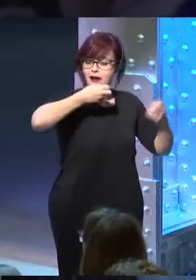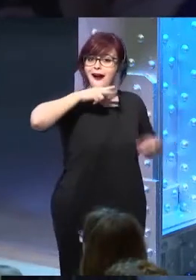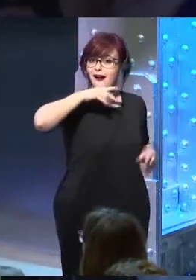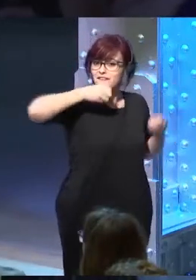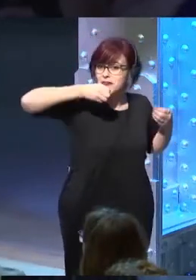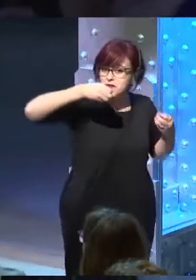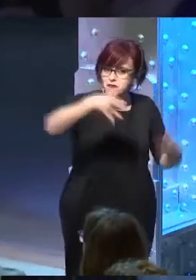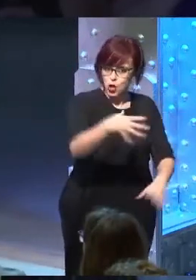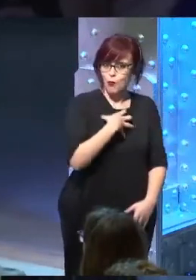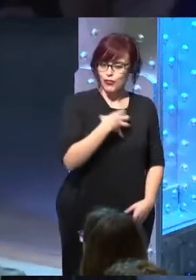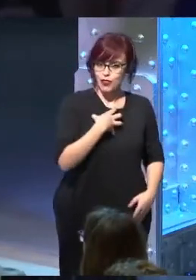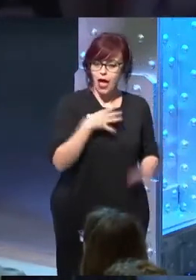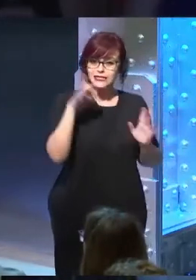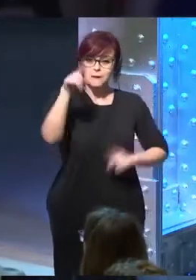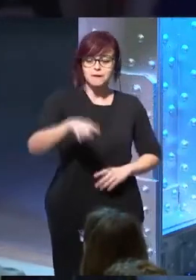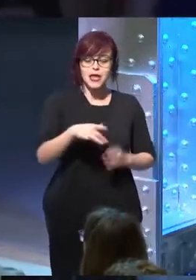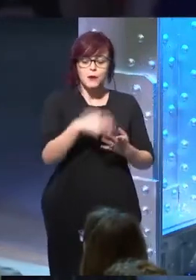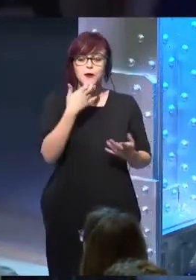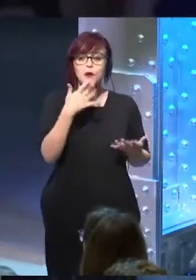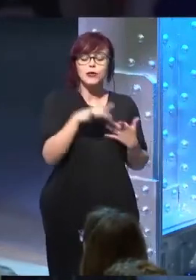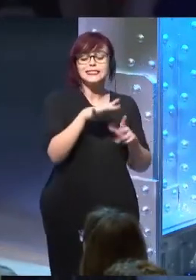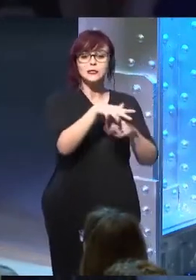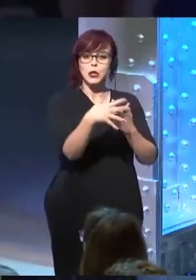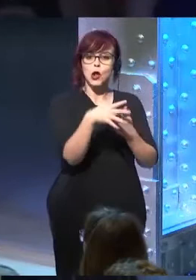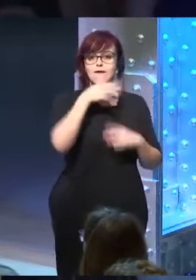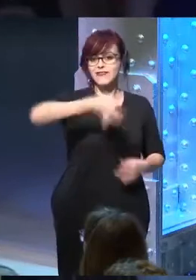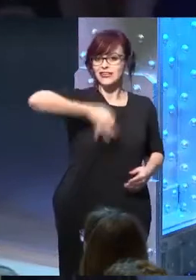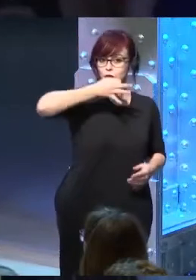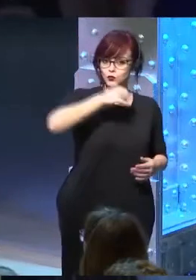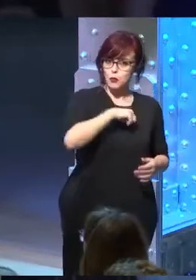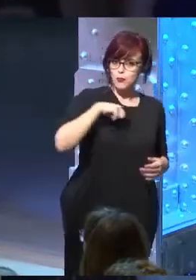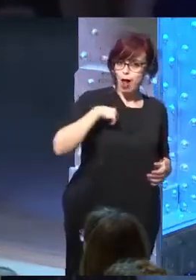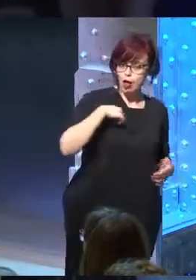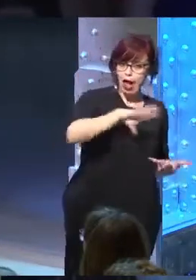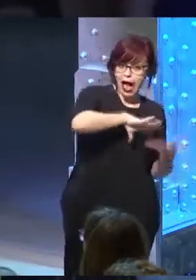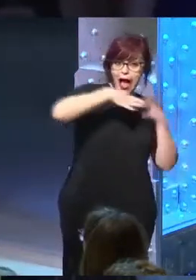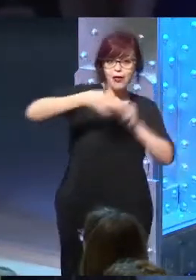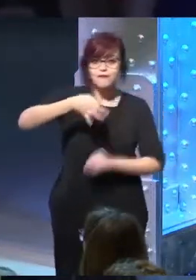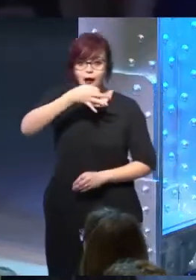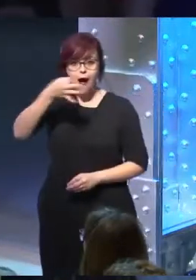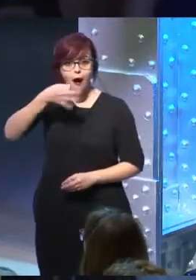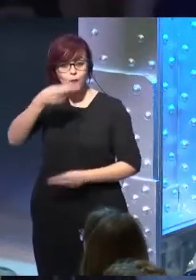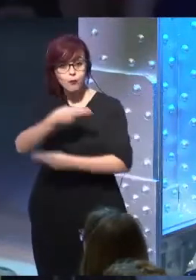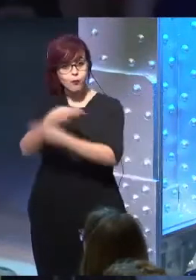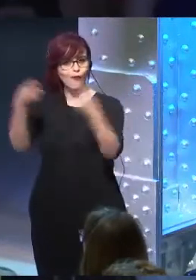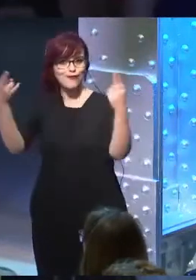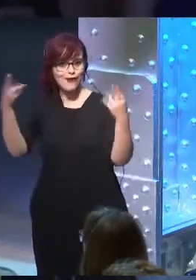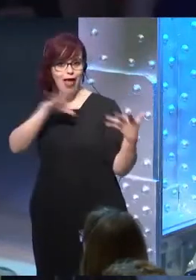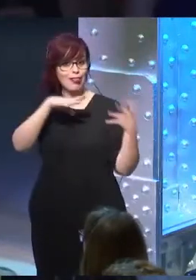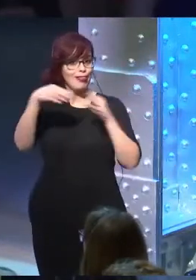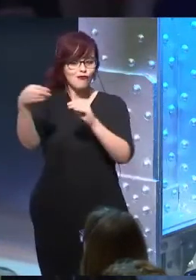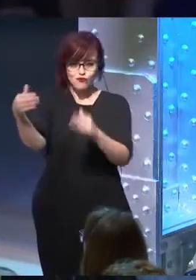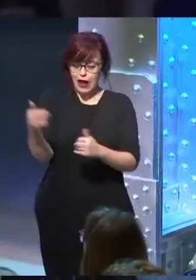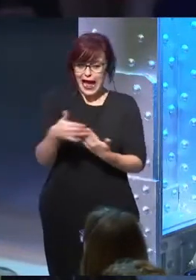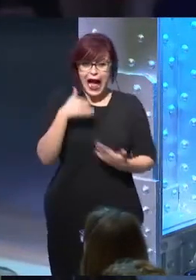they couldn't adapt their private speech, which in this case is almost completely fixated on